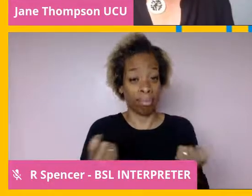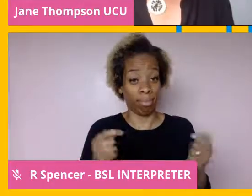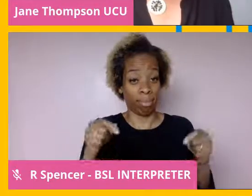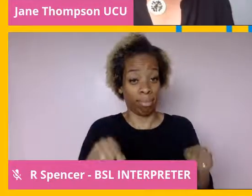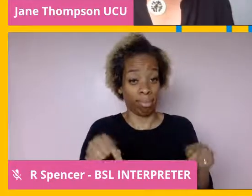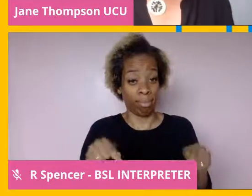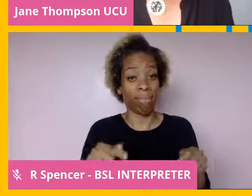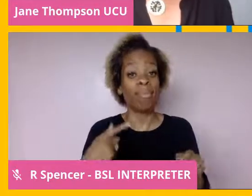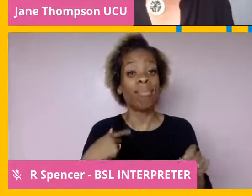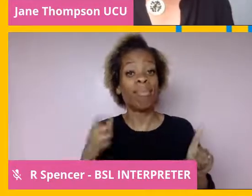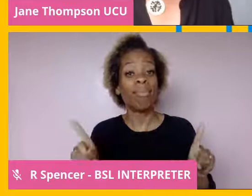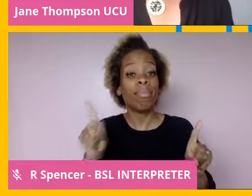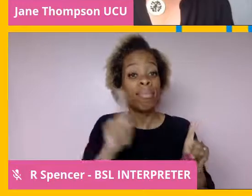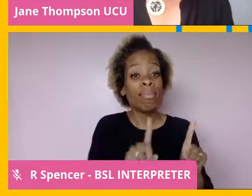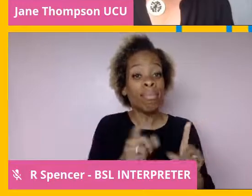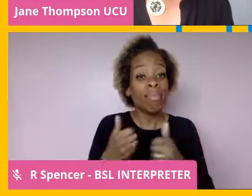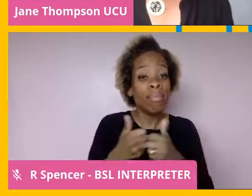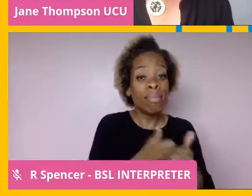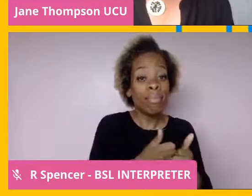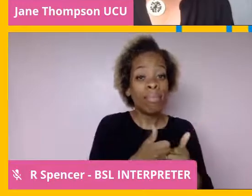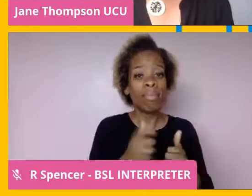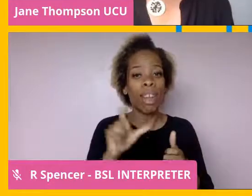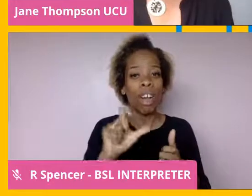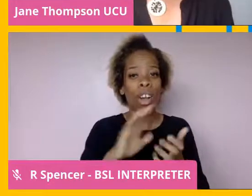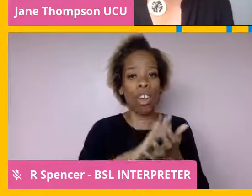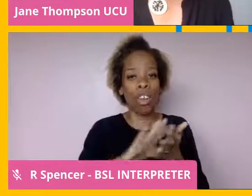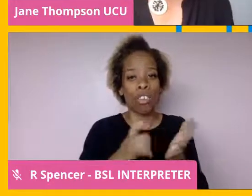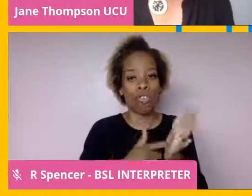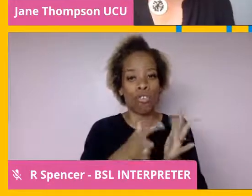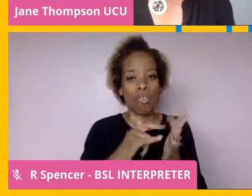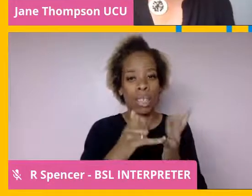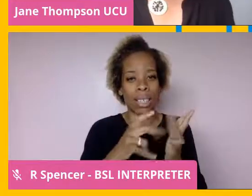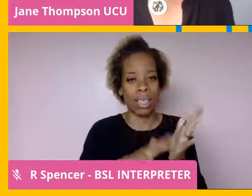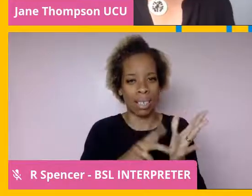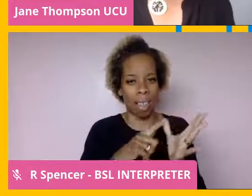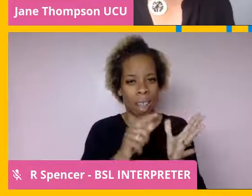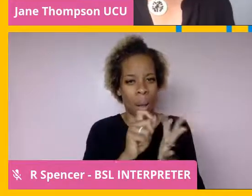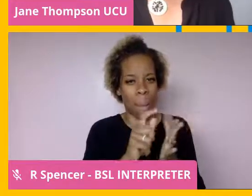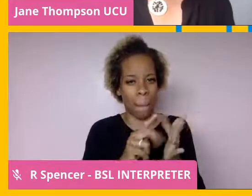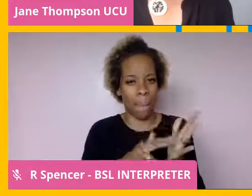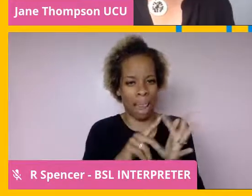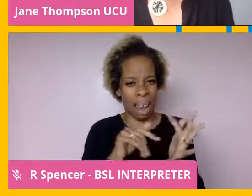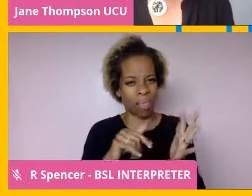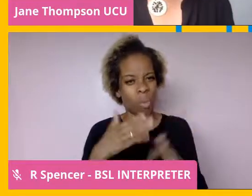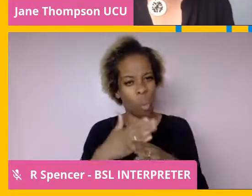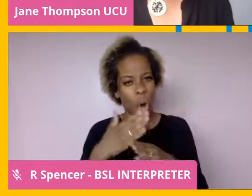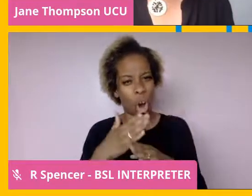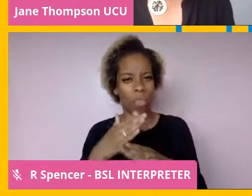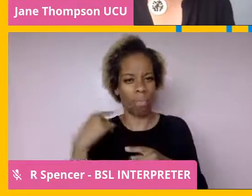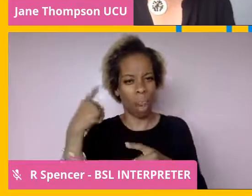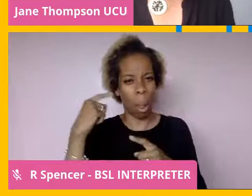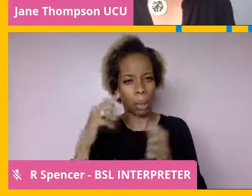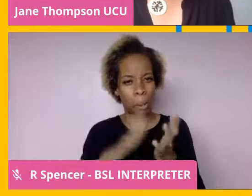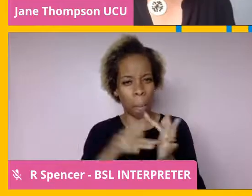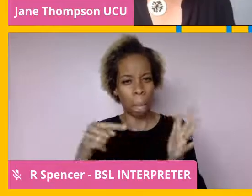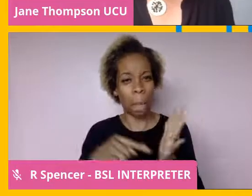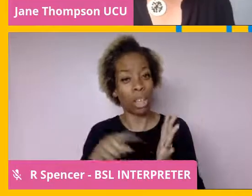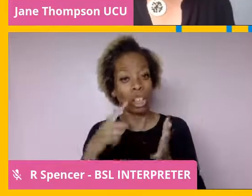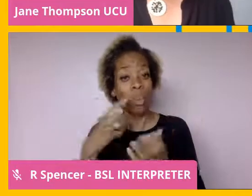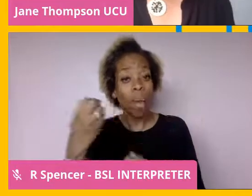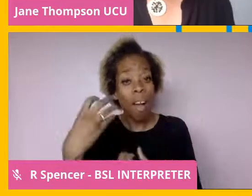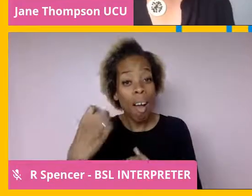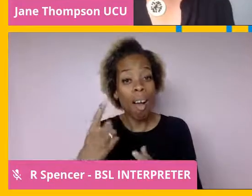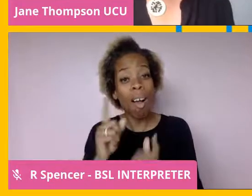Christina Payne, who's the Vice Chair of the Anti-Casualisation Committee and also works at London Met, and Christina will be talking to us later, and by Vicky